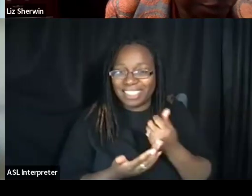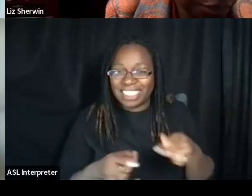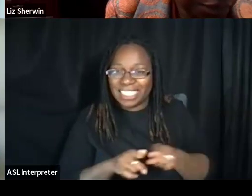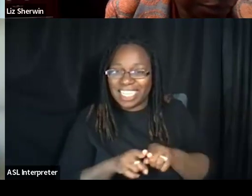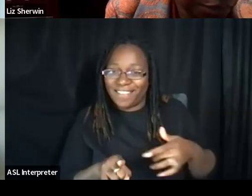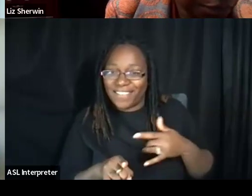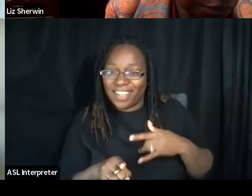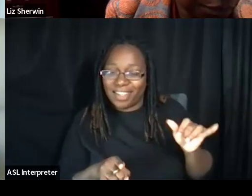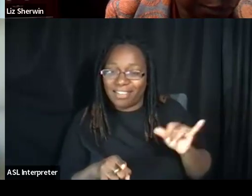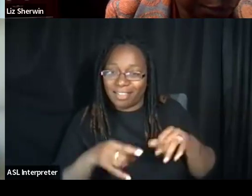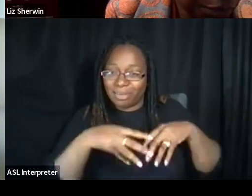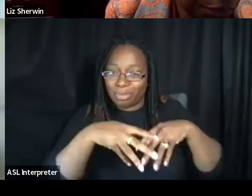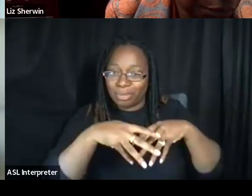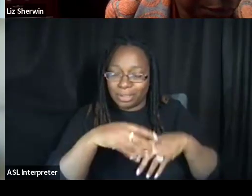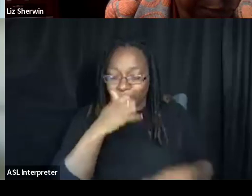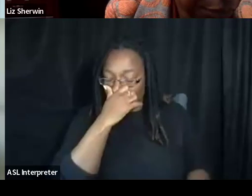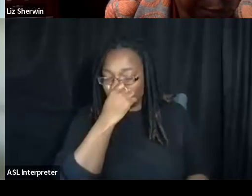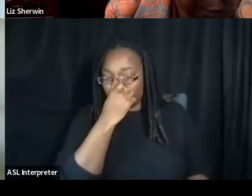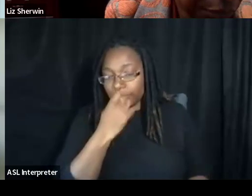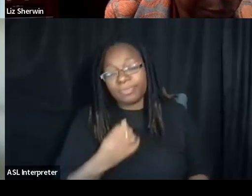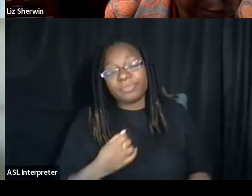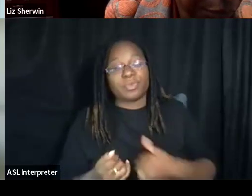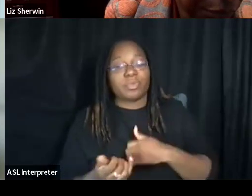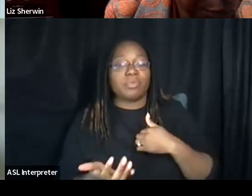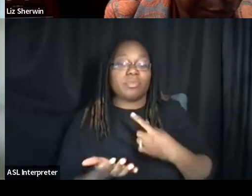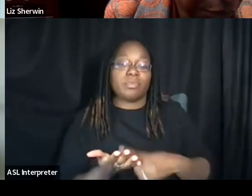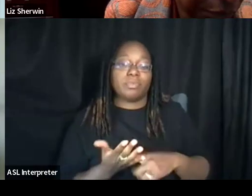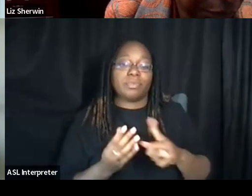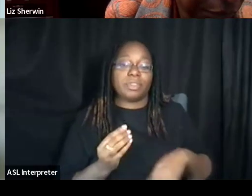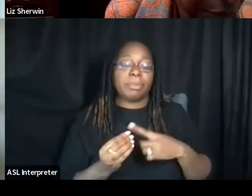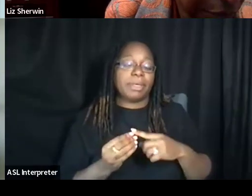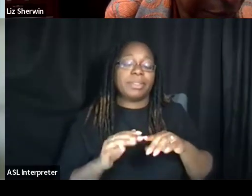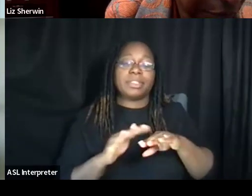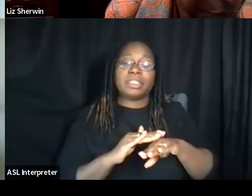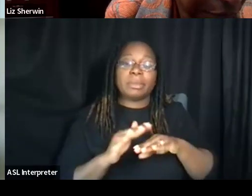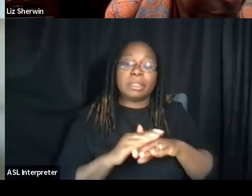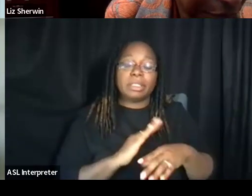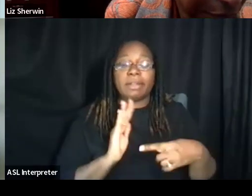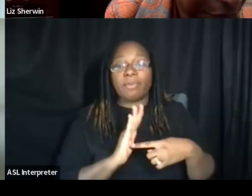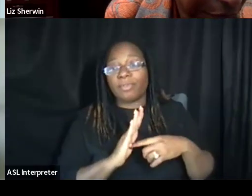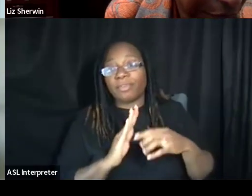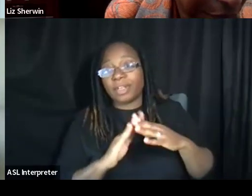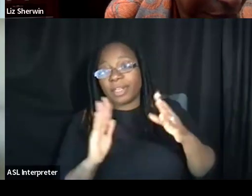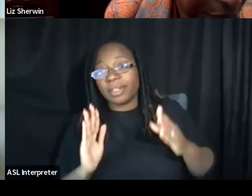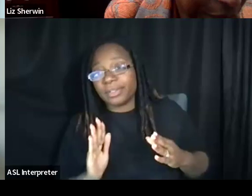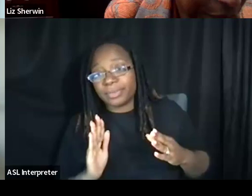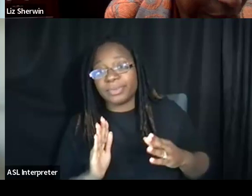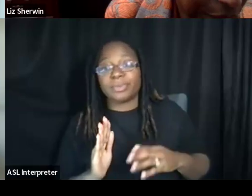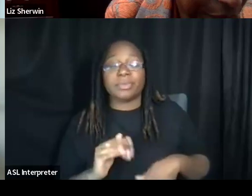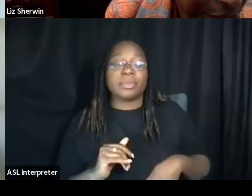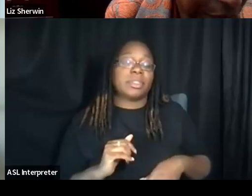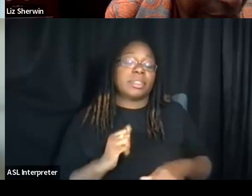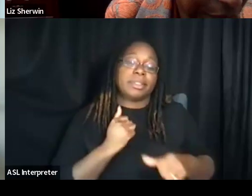during that. We had conversations around accessible, affordable housing. We had conversations on